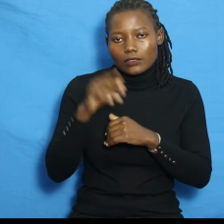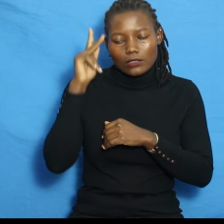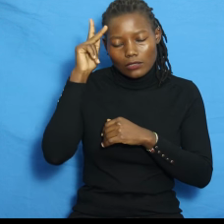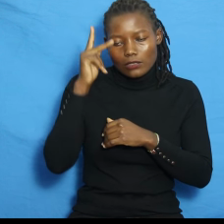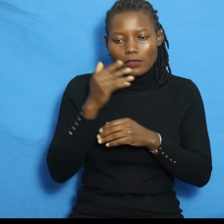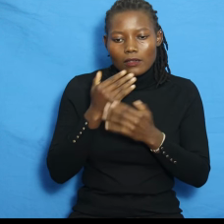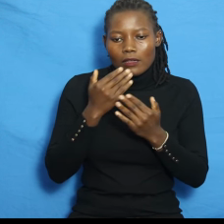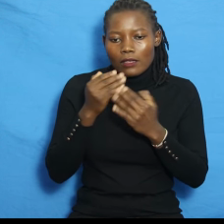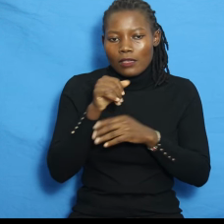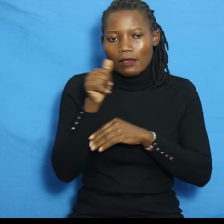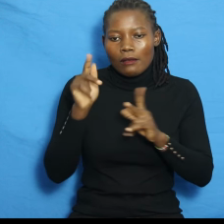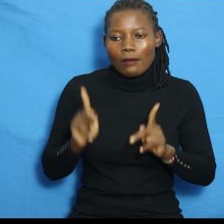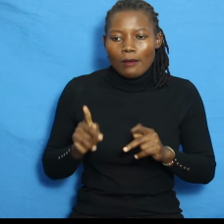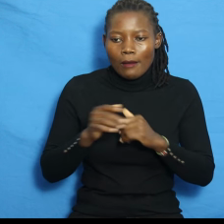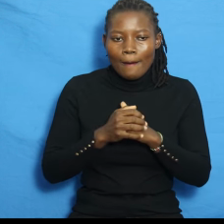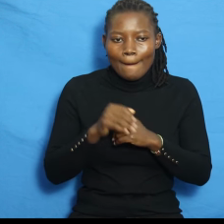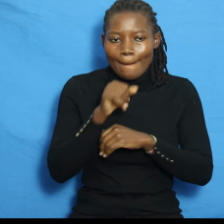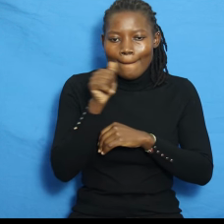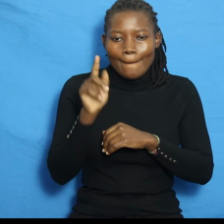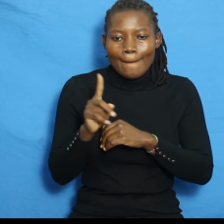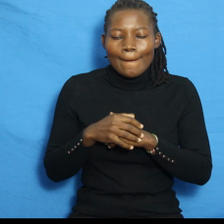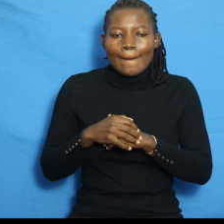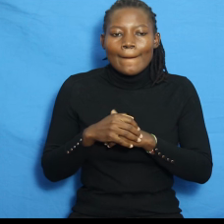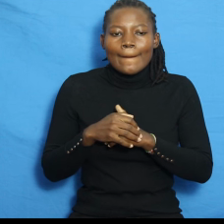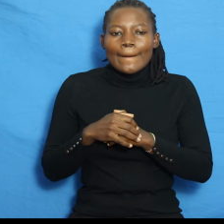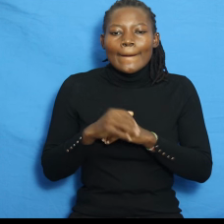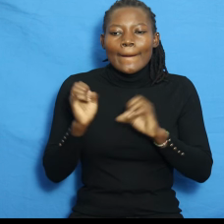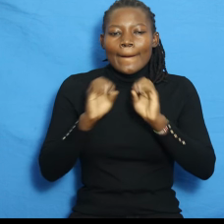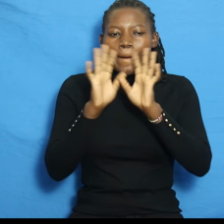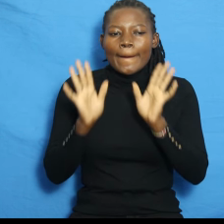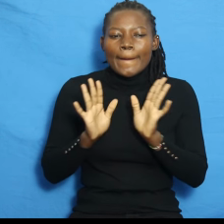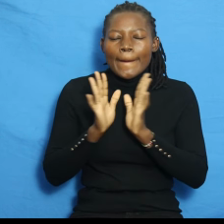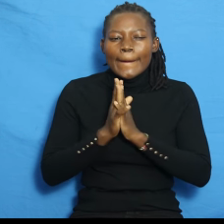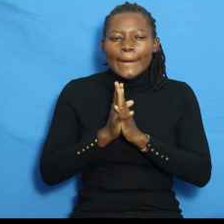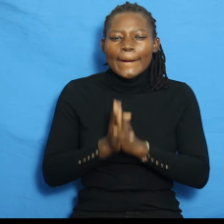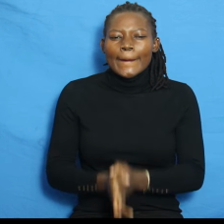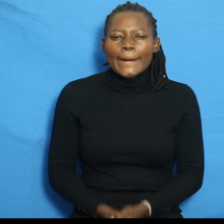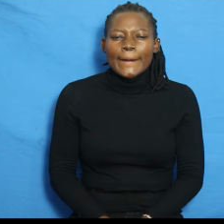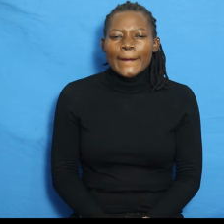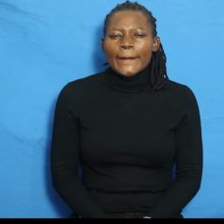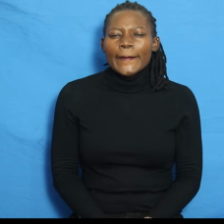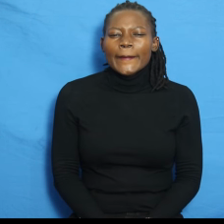Thank you. Any other person? Any person with a clarification